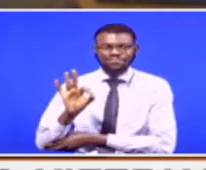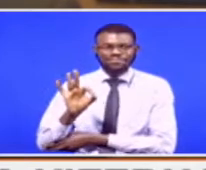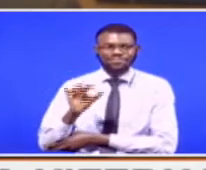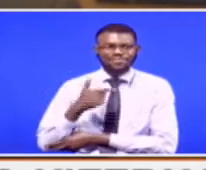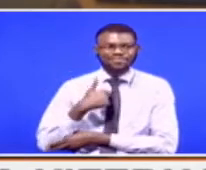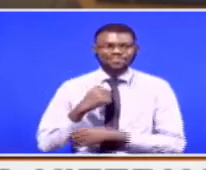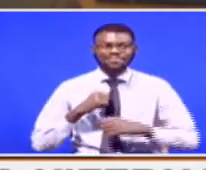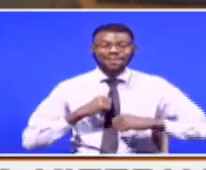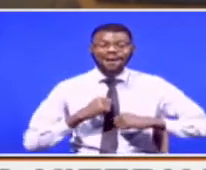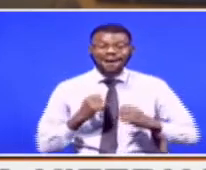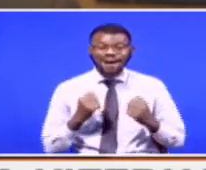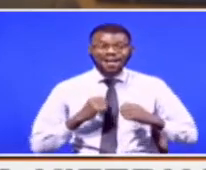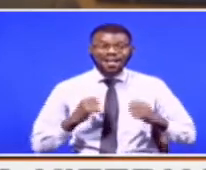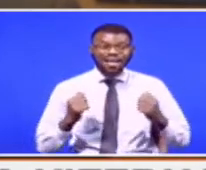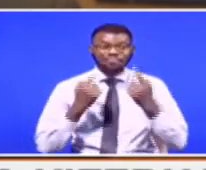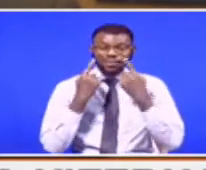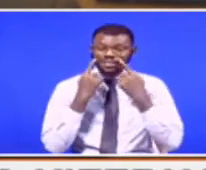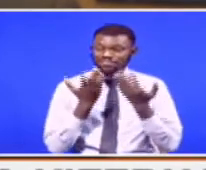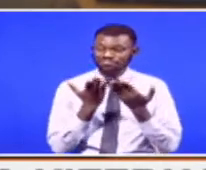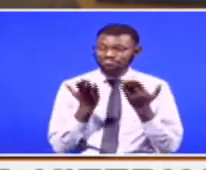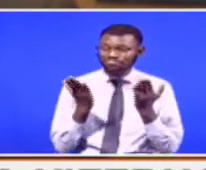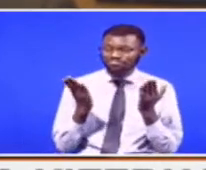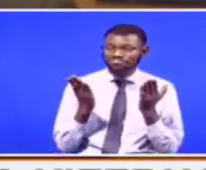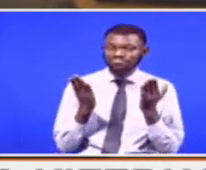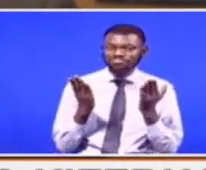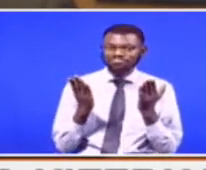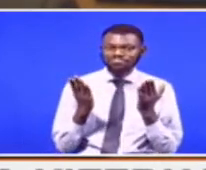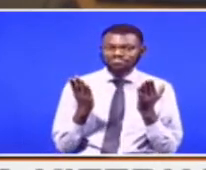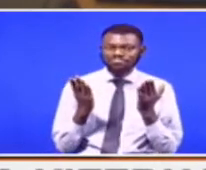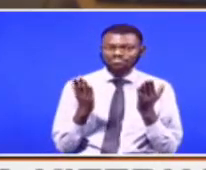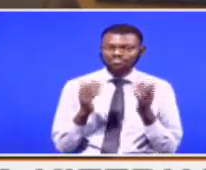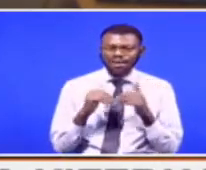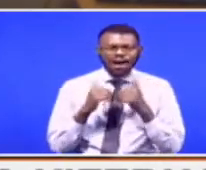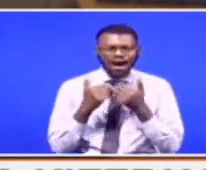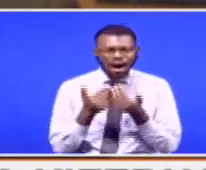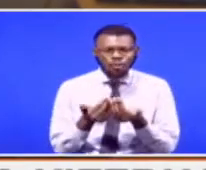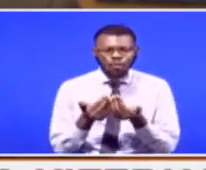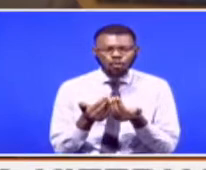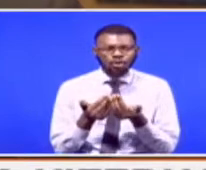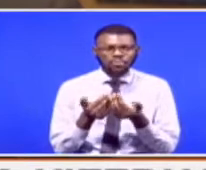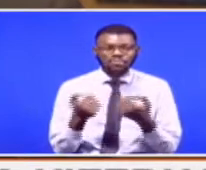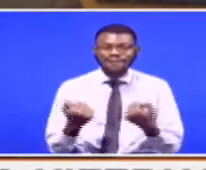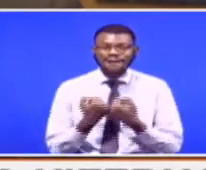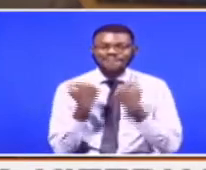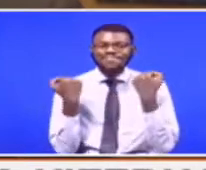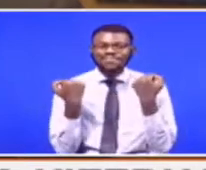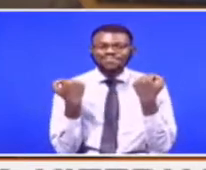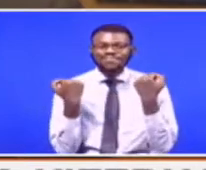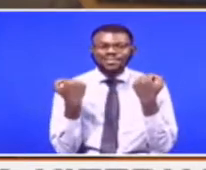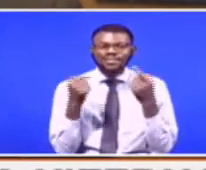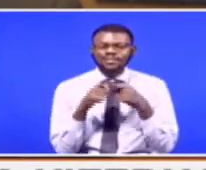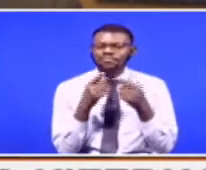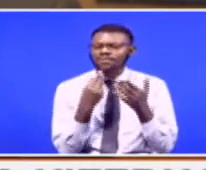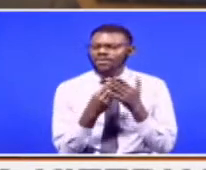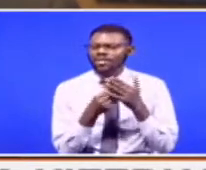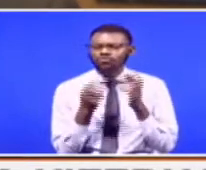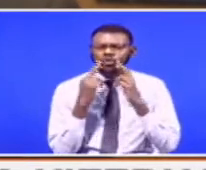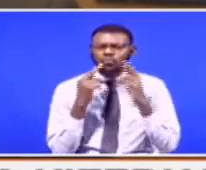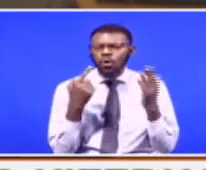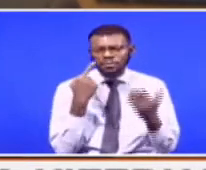I'm happy to see how some of these things will look or how they are looking in the financial reports.